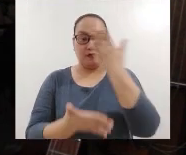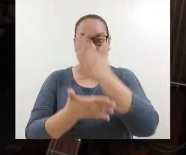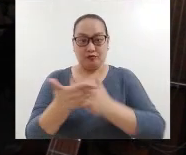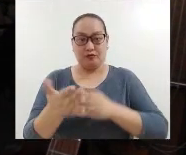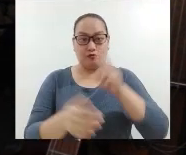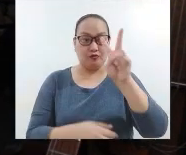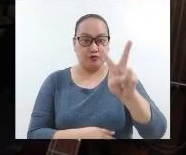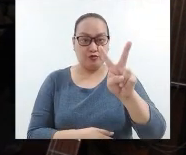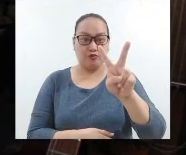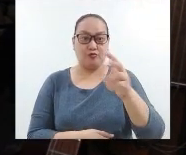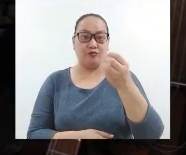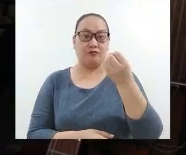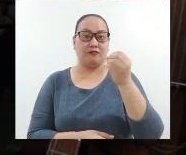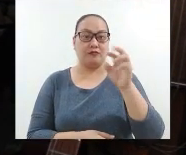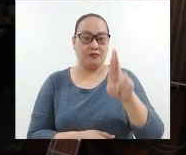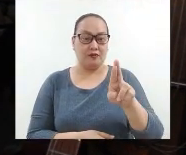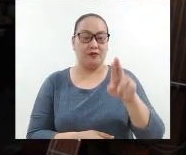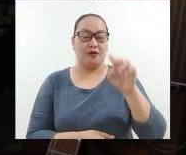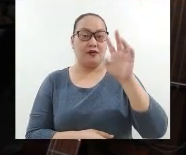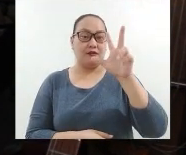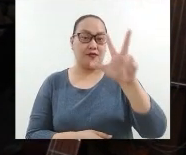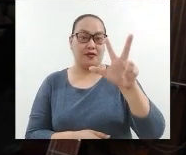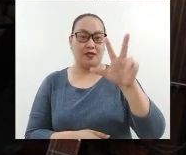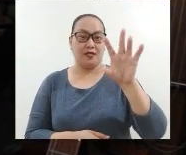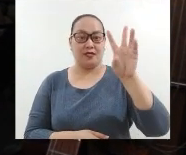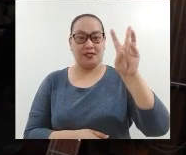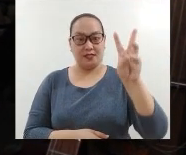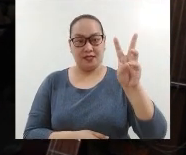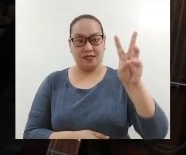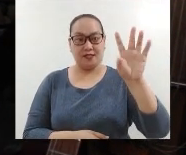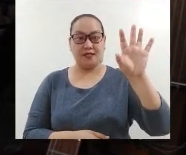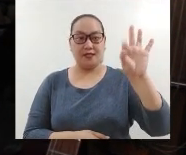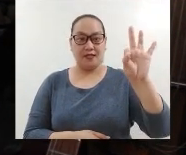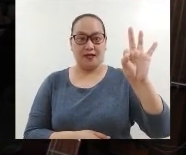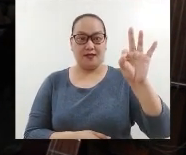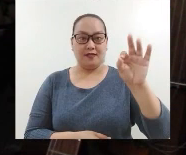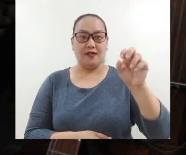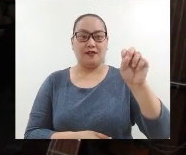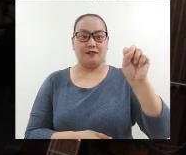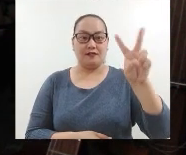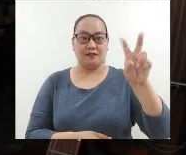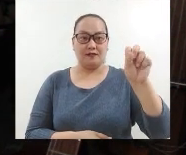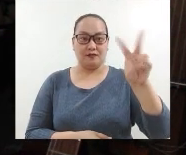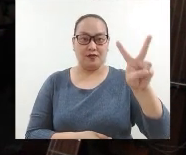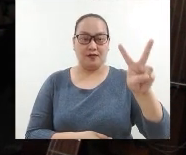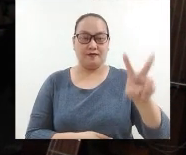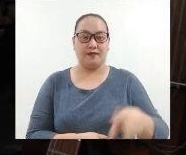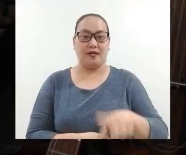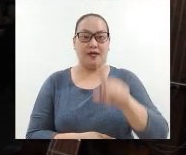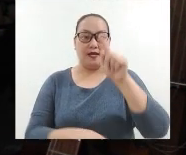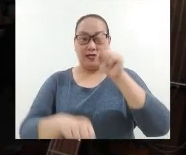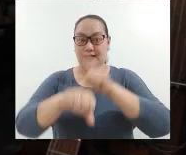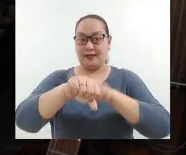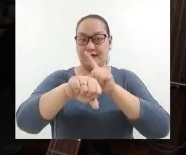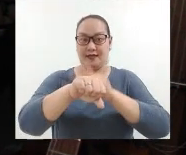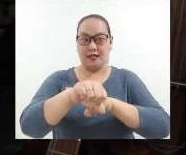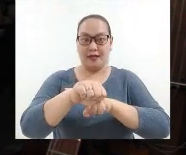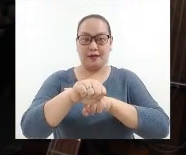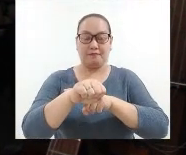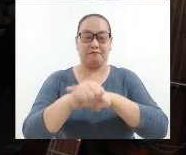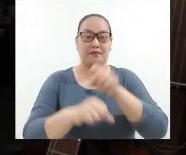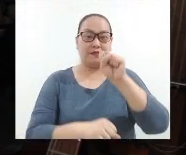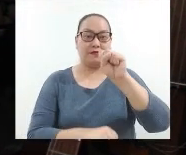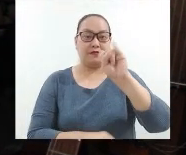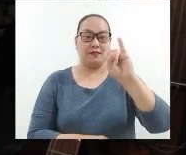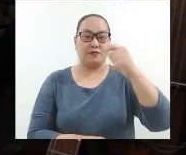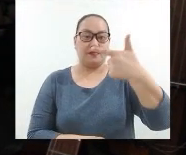5, 6, 9, and 12. The time signature is the symbol that gives the measurement